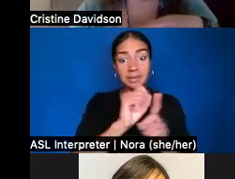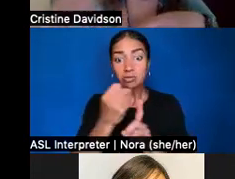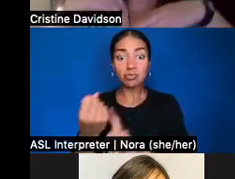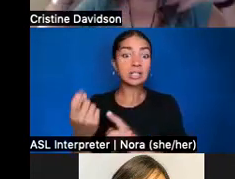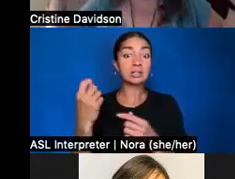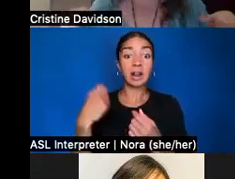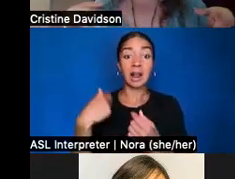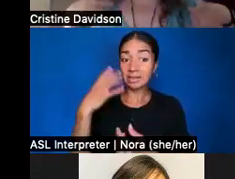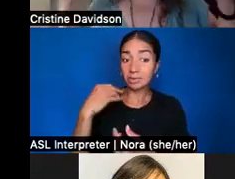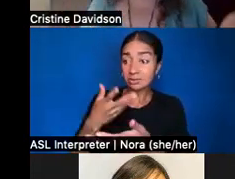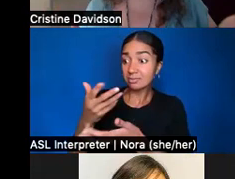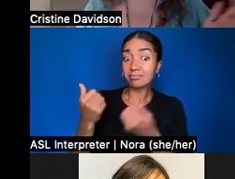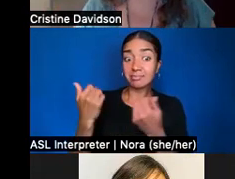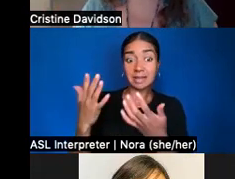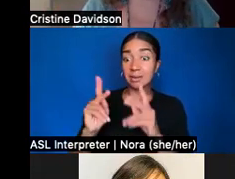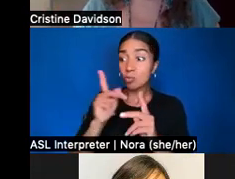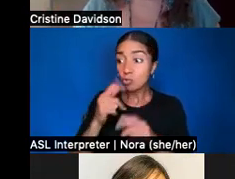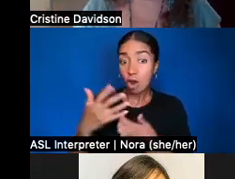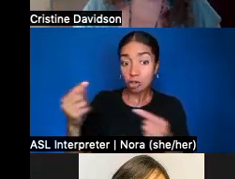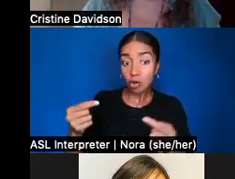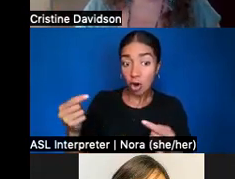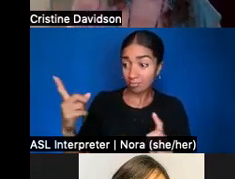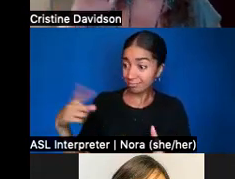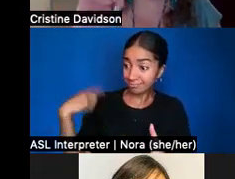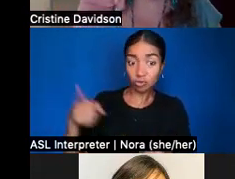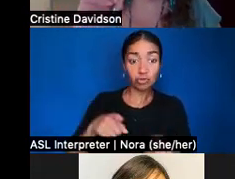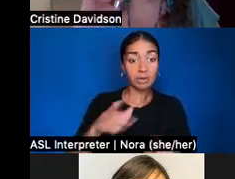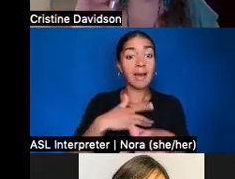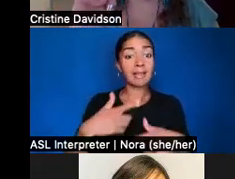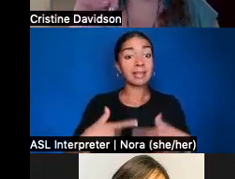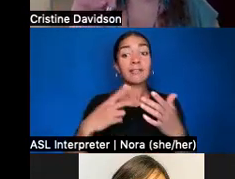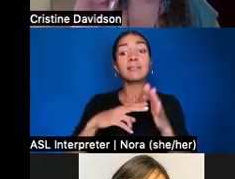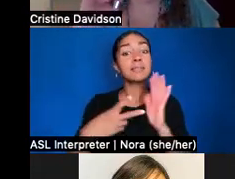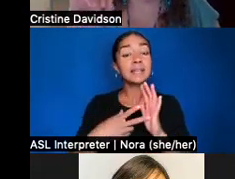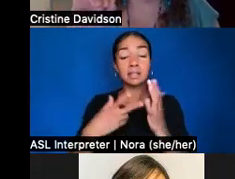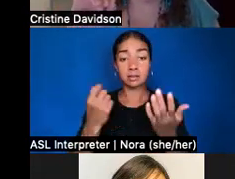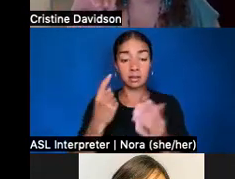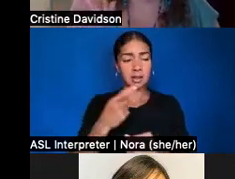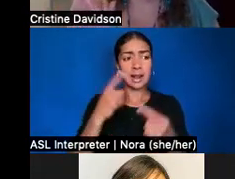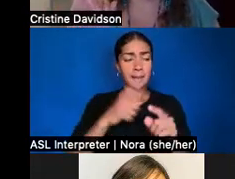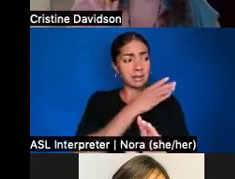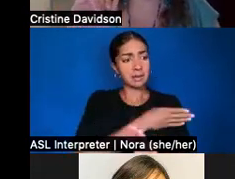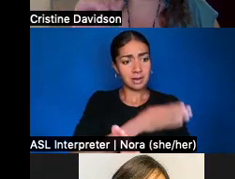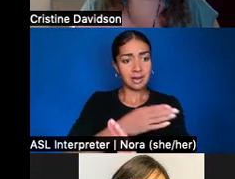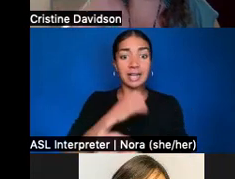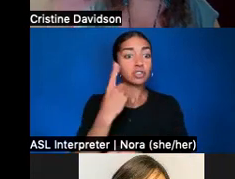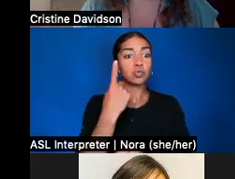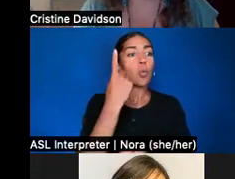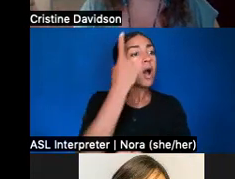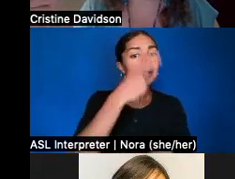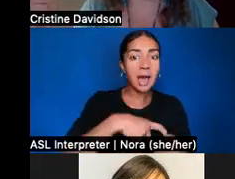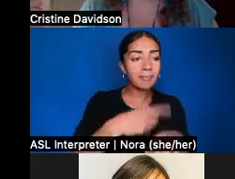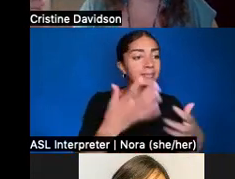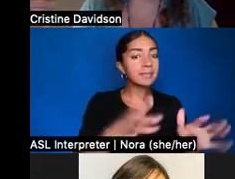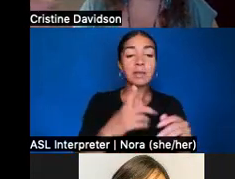So our advocacy will often not be just about the one instance of violence, that immediate crisis. So it's a both